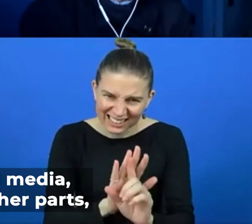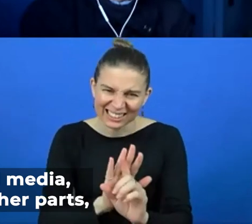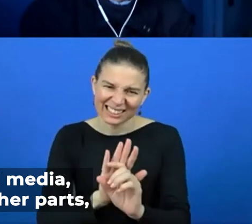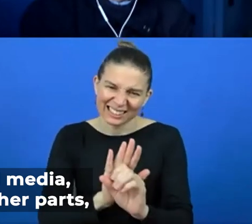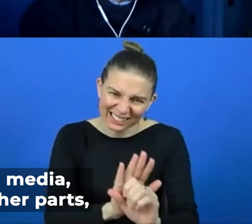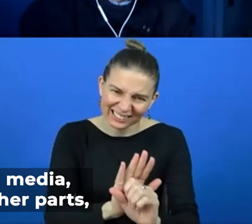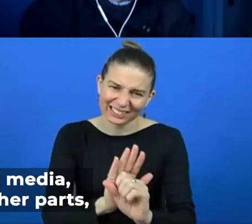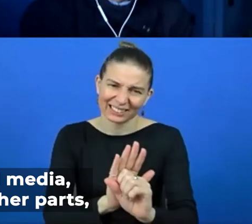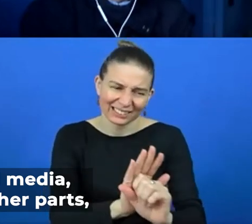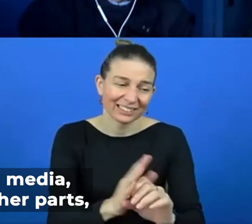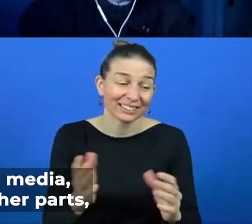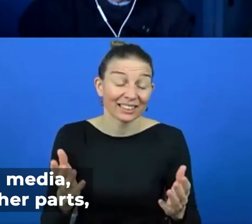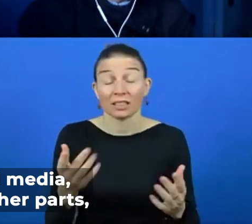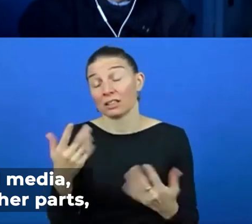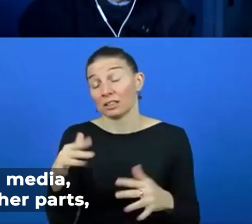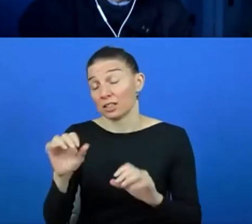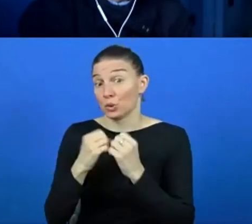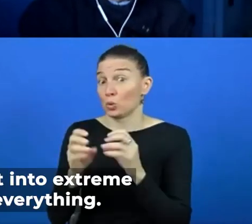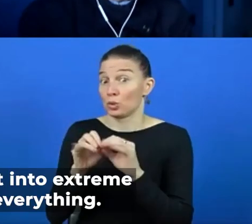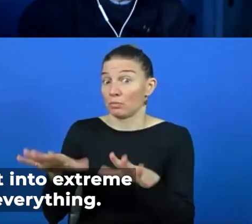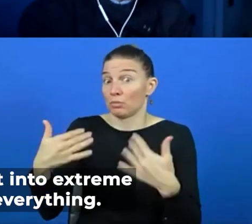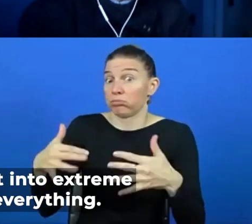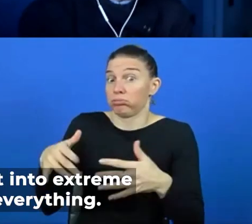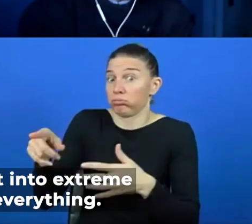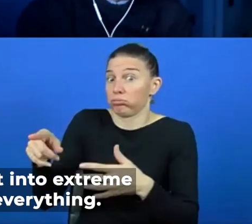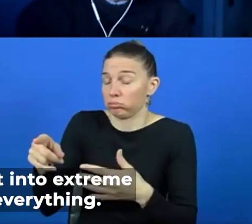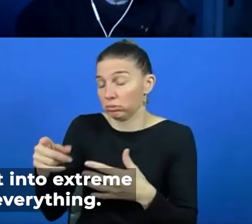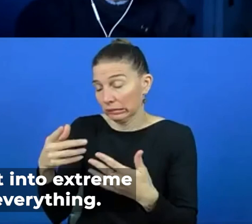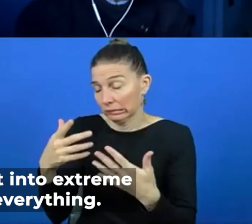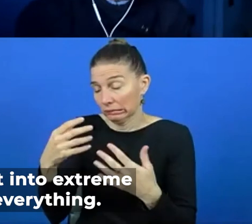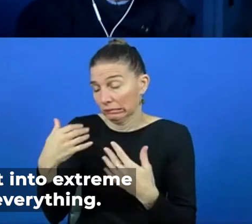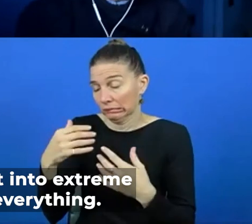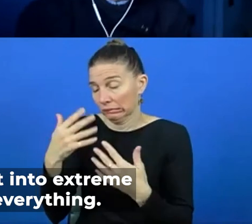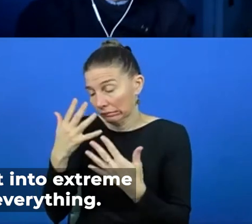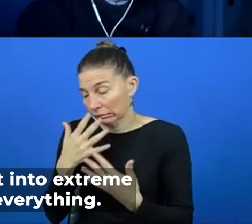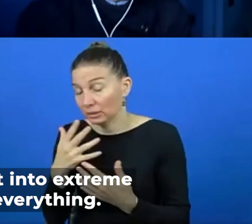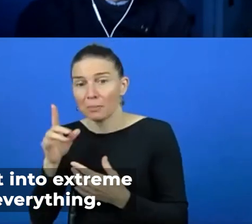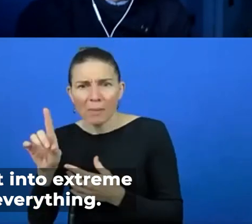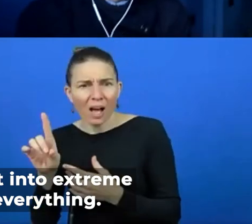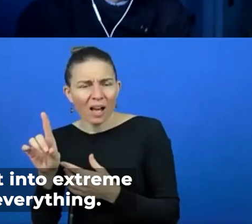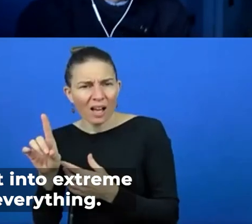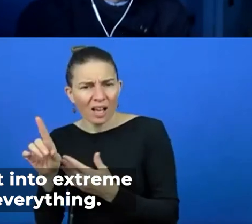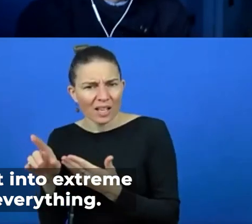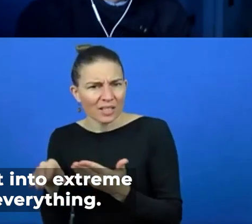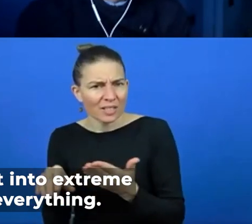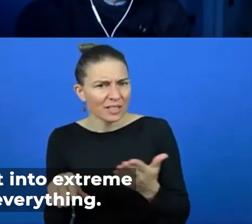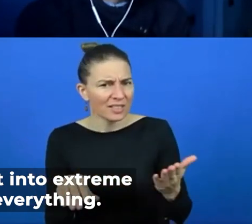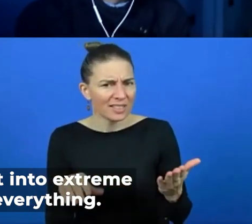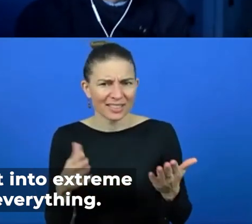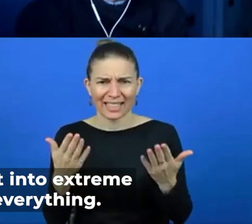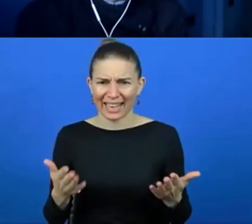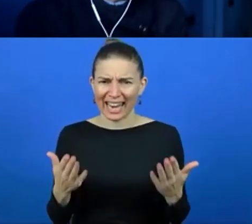social media, sadly, but in many other parts, we're being forced almost into extreme positions on